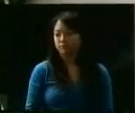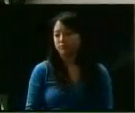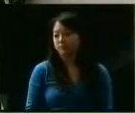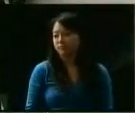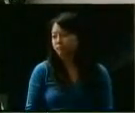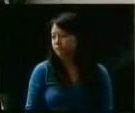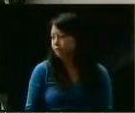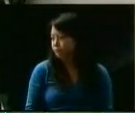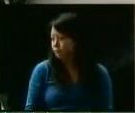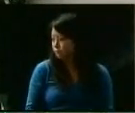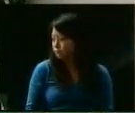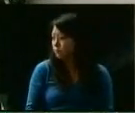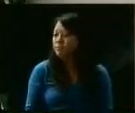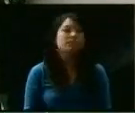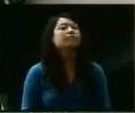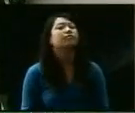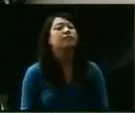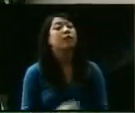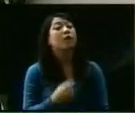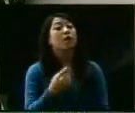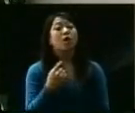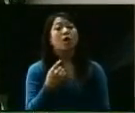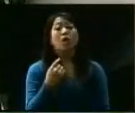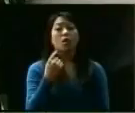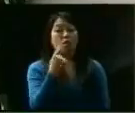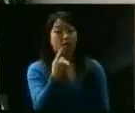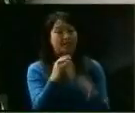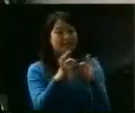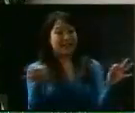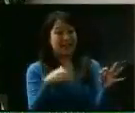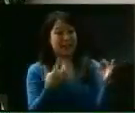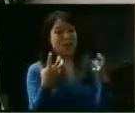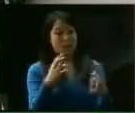I'd like to rebut one statement. Do you have anything else, Commissioner Brawls?